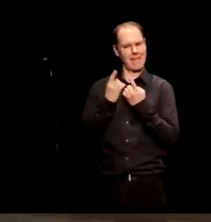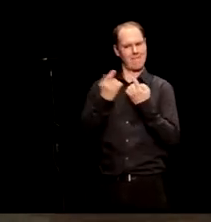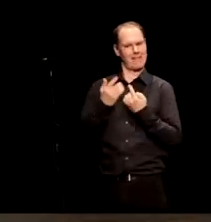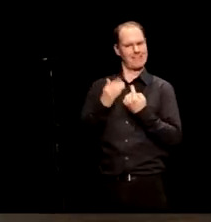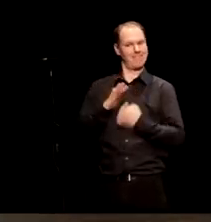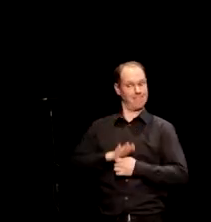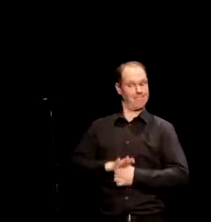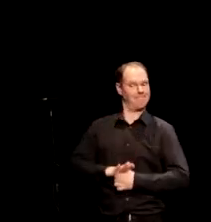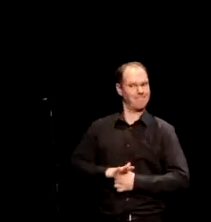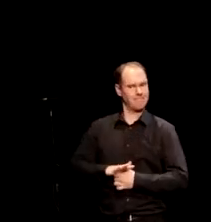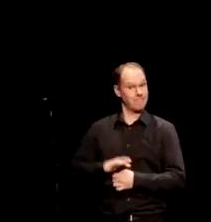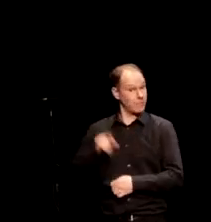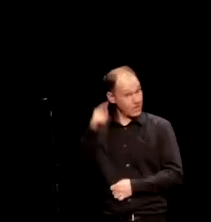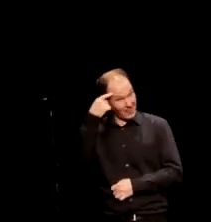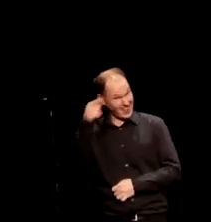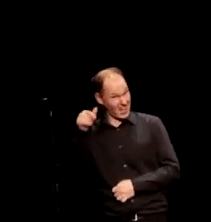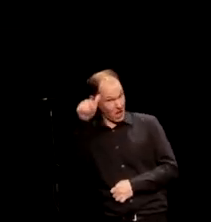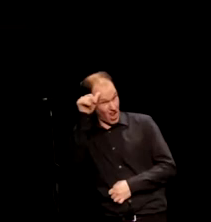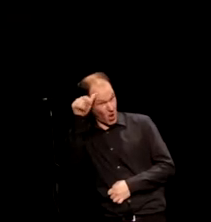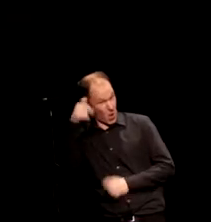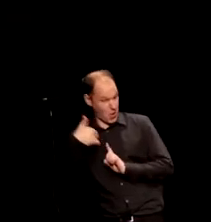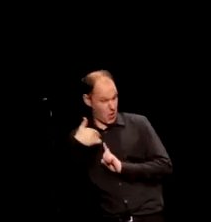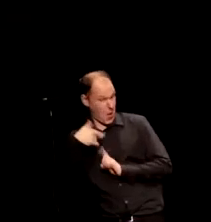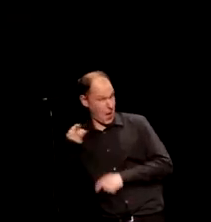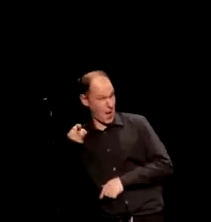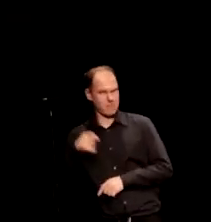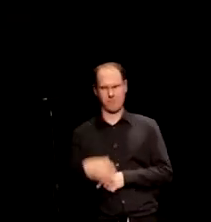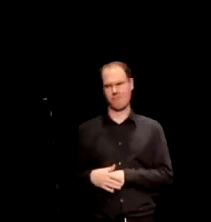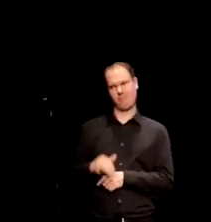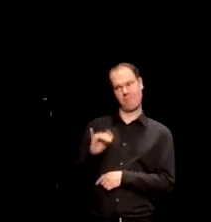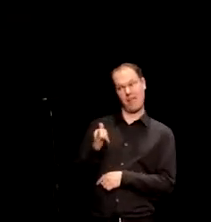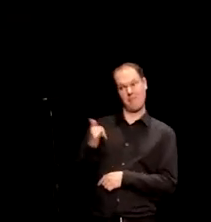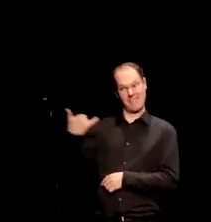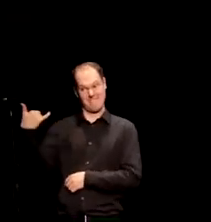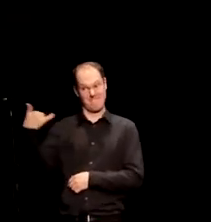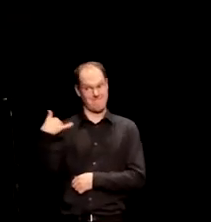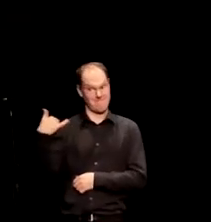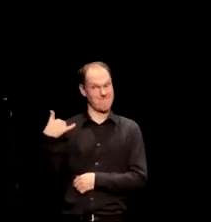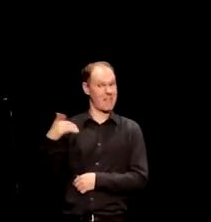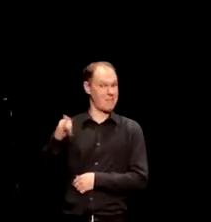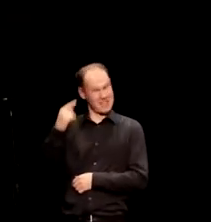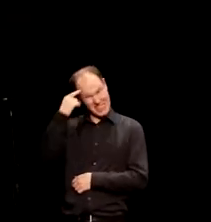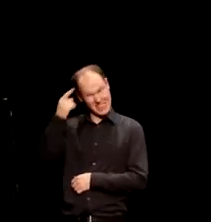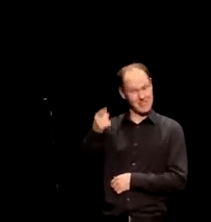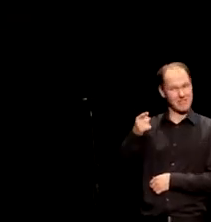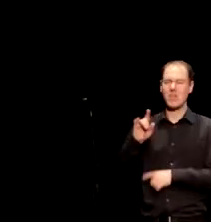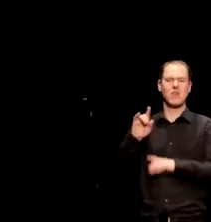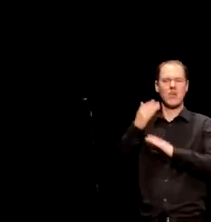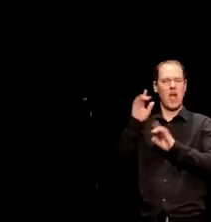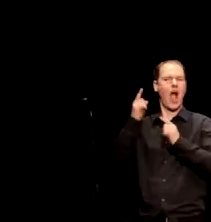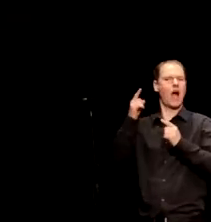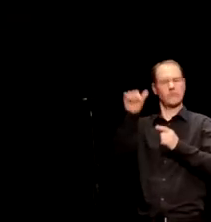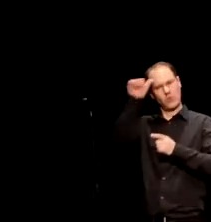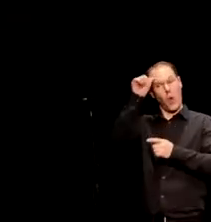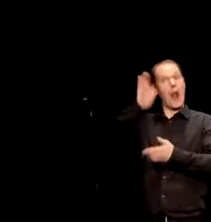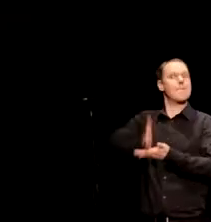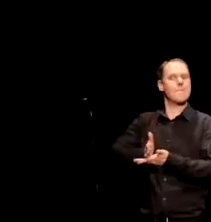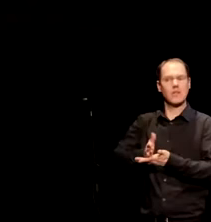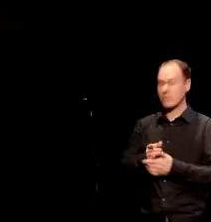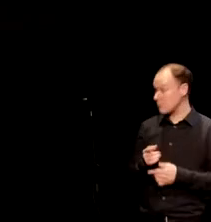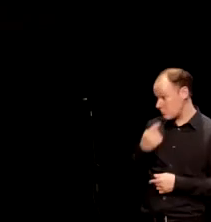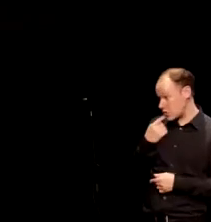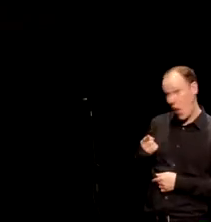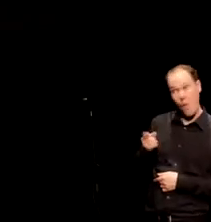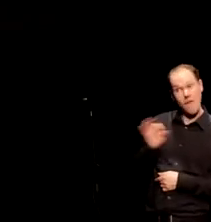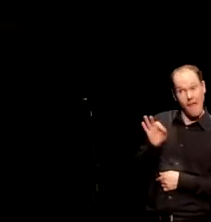Michael, you don't think he knows, do you? He may suspect, but he can't be sure. You haven't told him